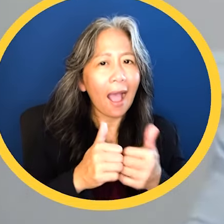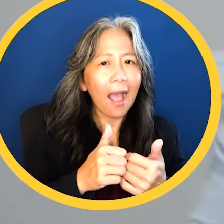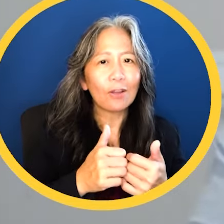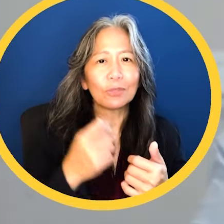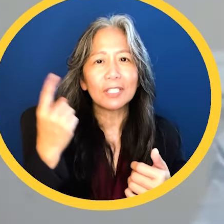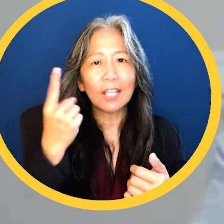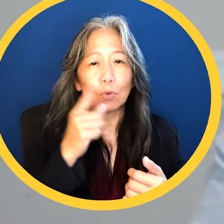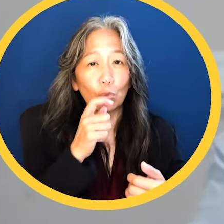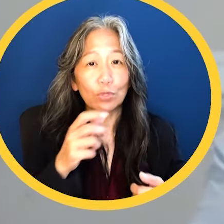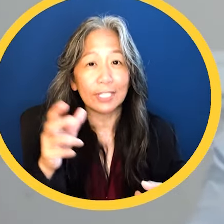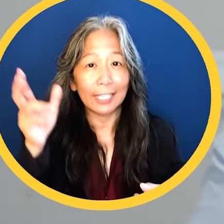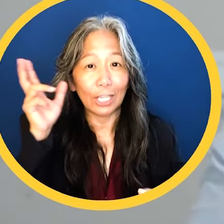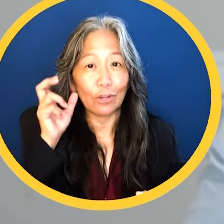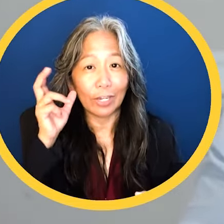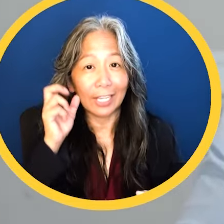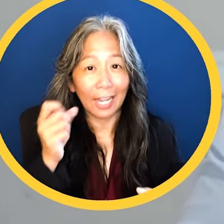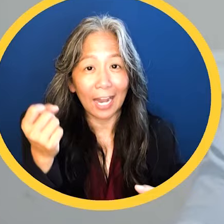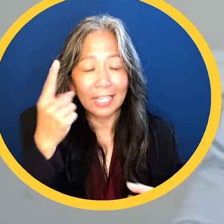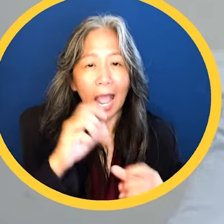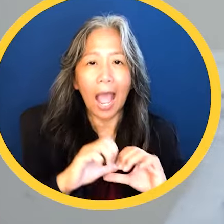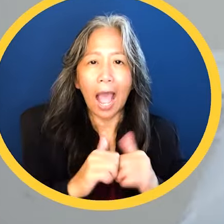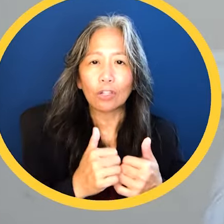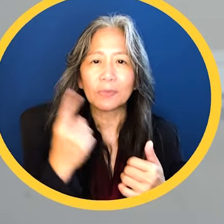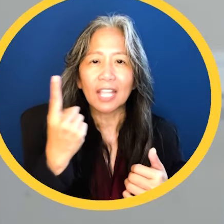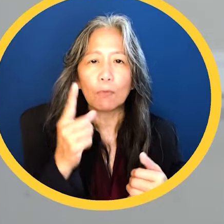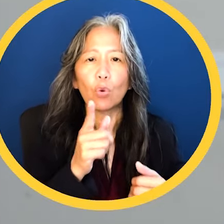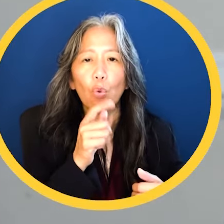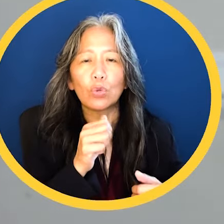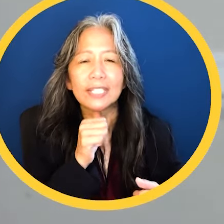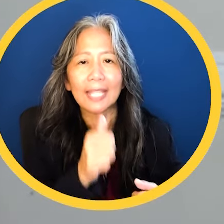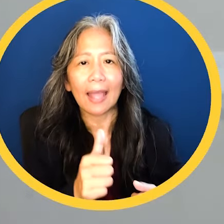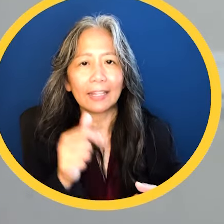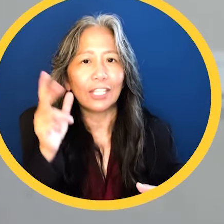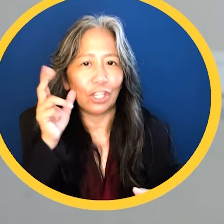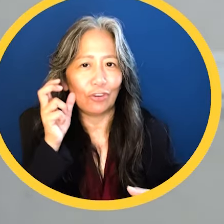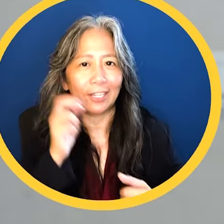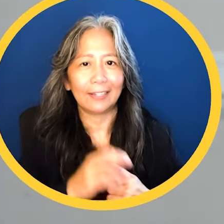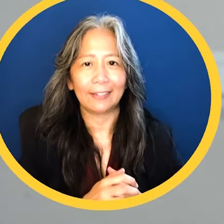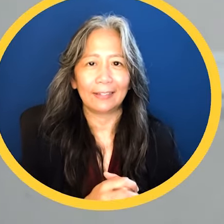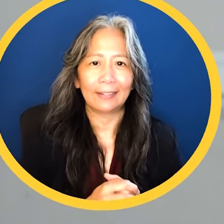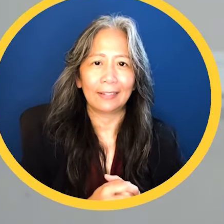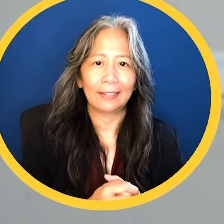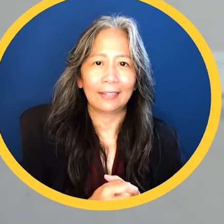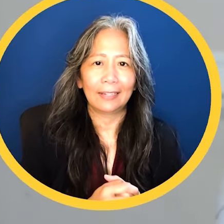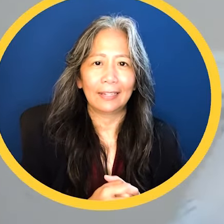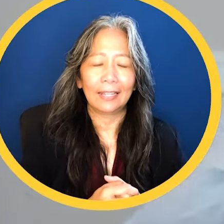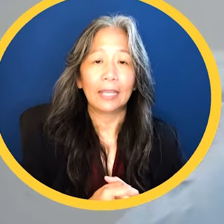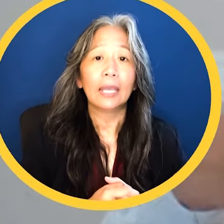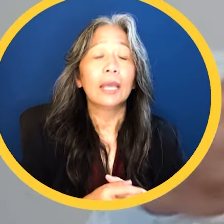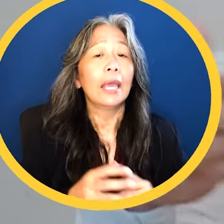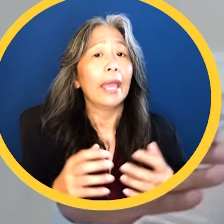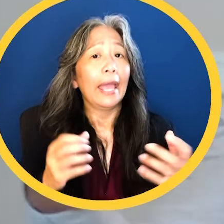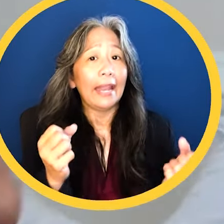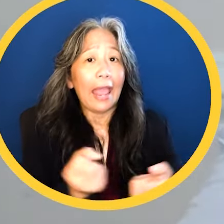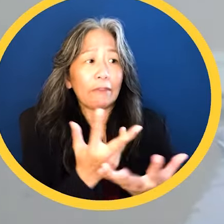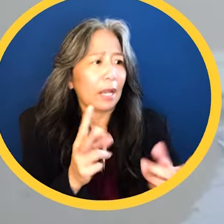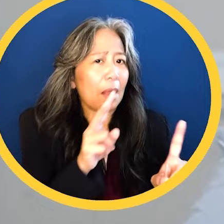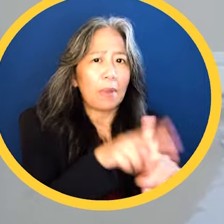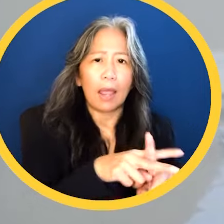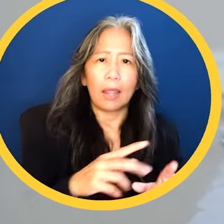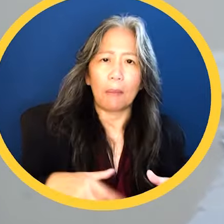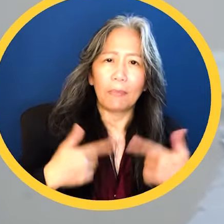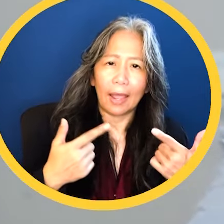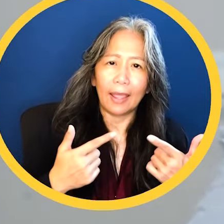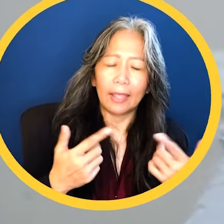understand how it is to be someone who is hearing, and understand how it is to be someone who's not hearing. And then even applying that to everything else